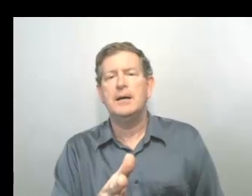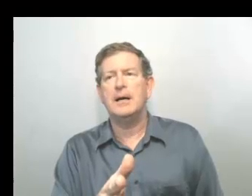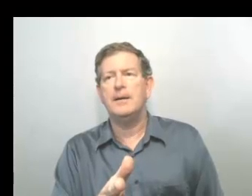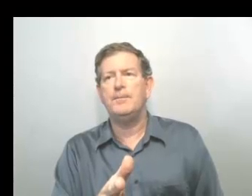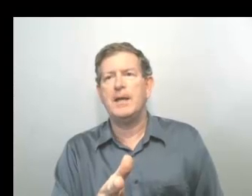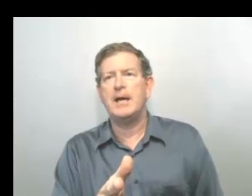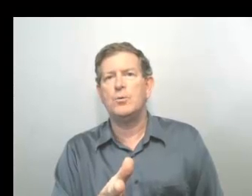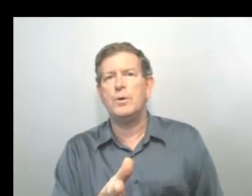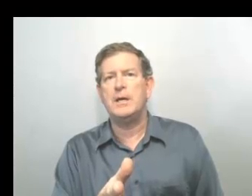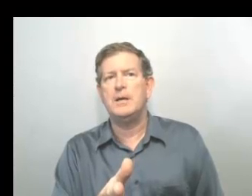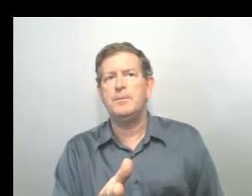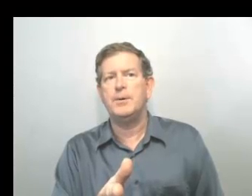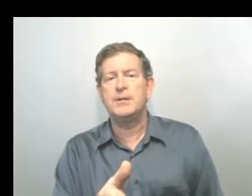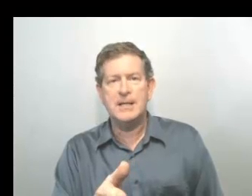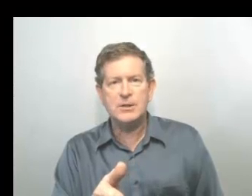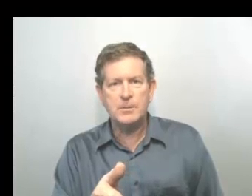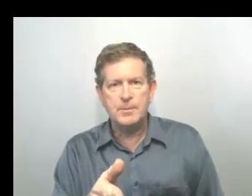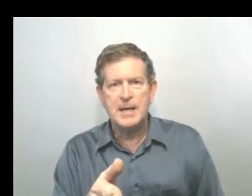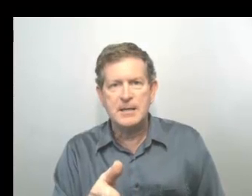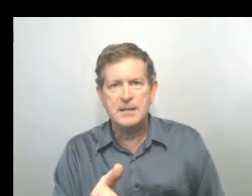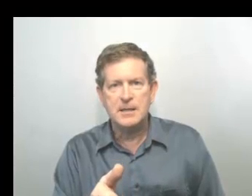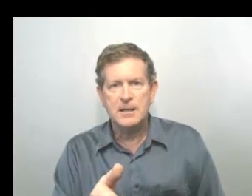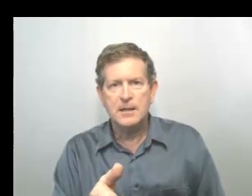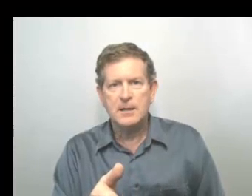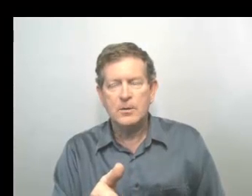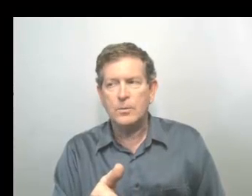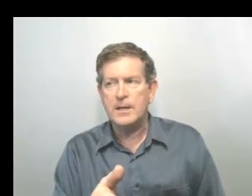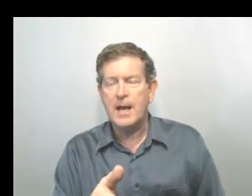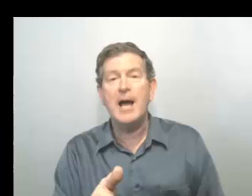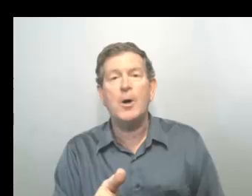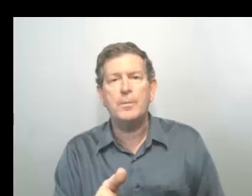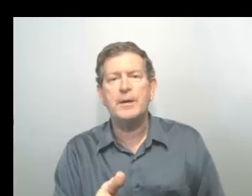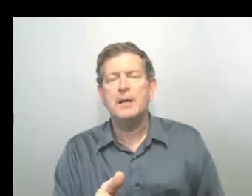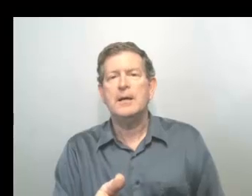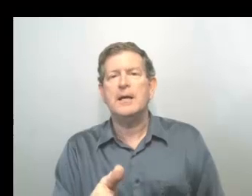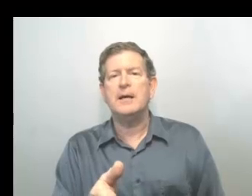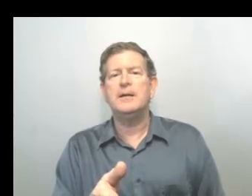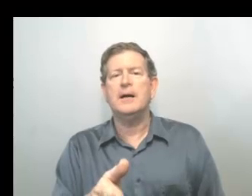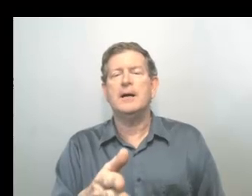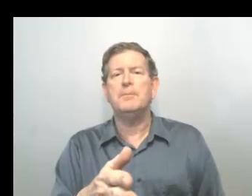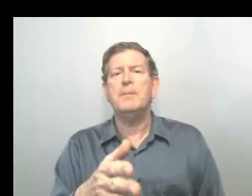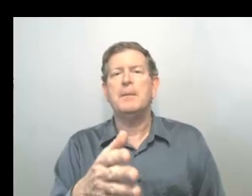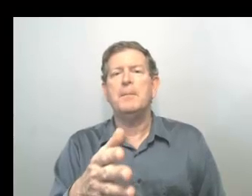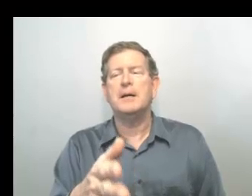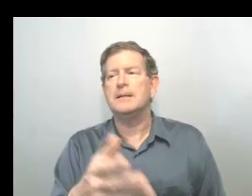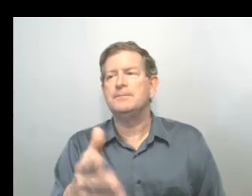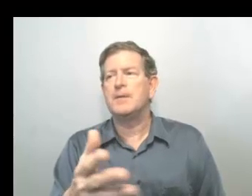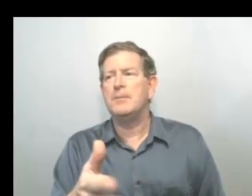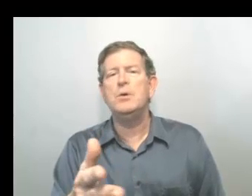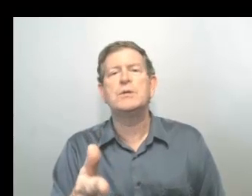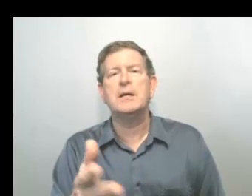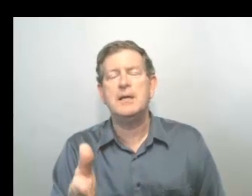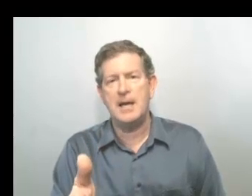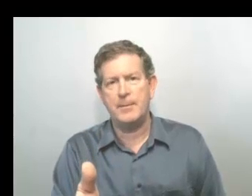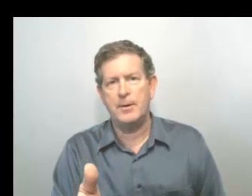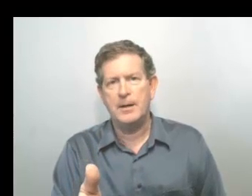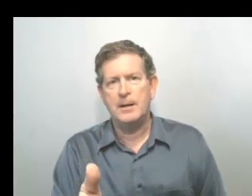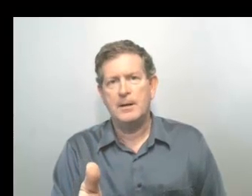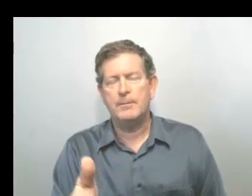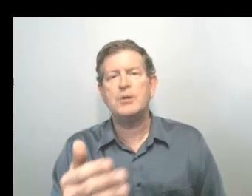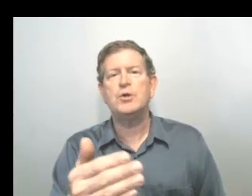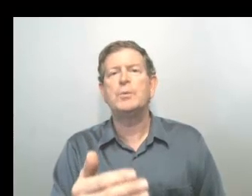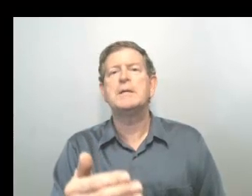Mexico and we participate, we help in a music